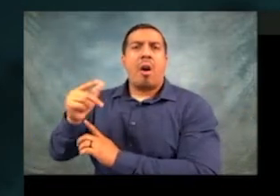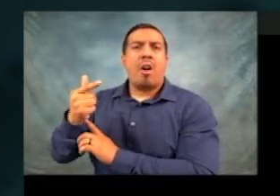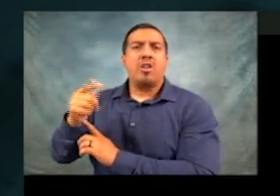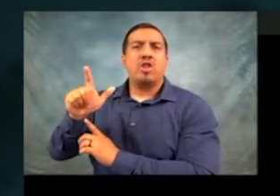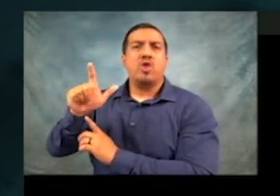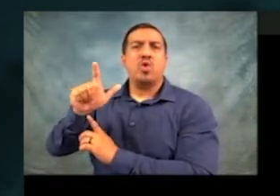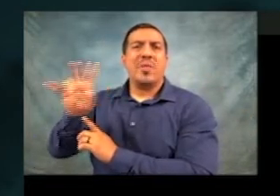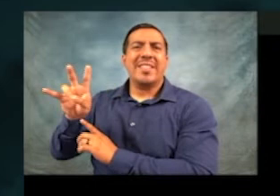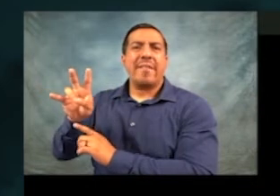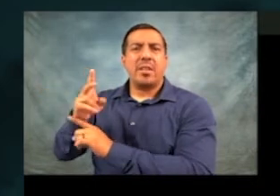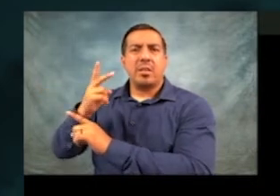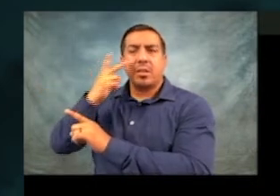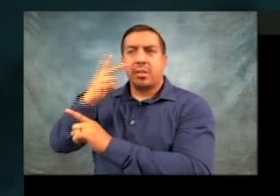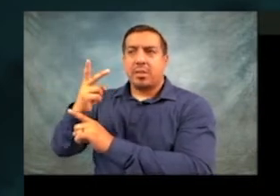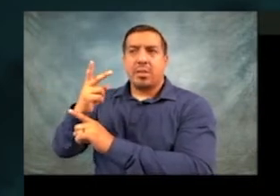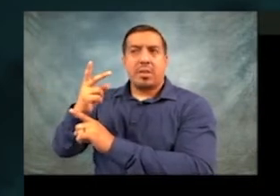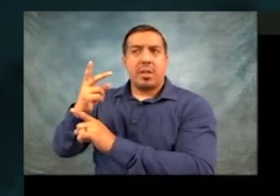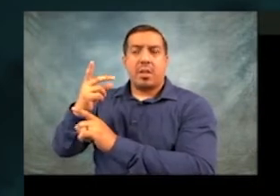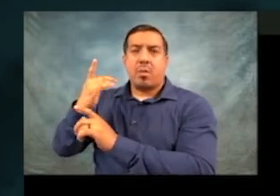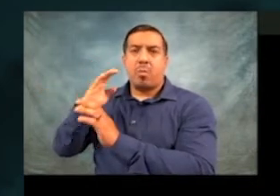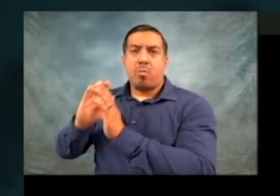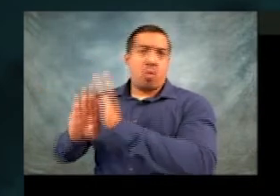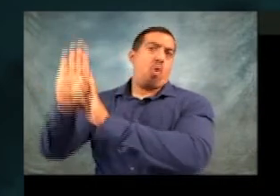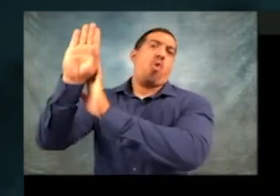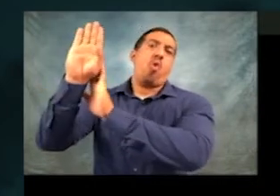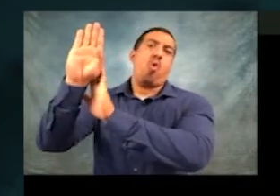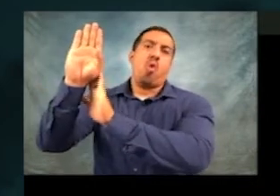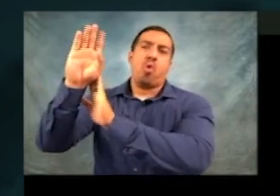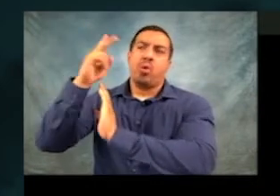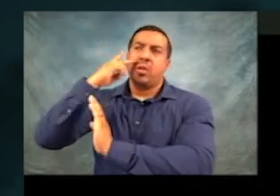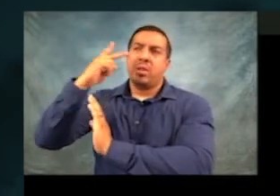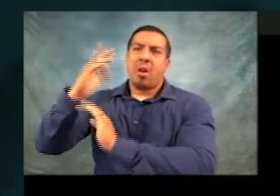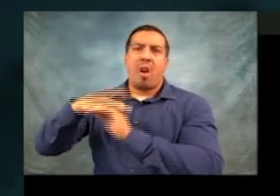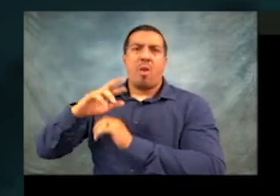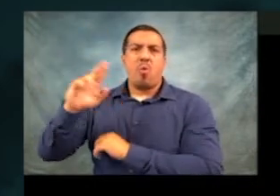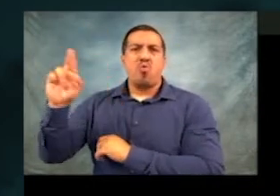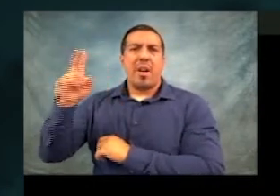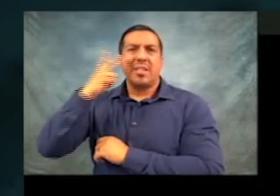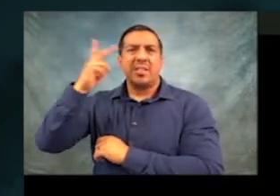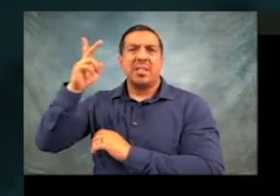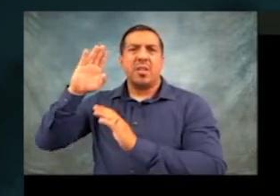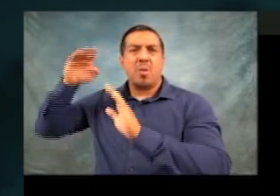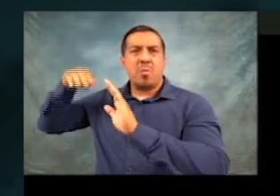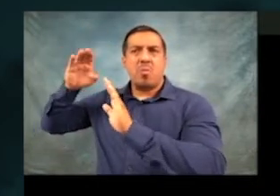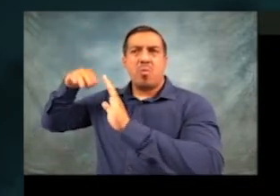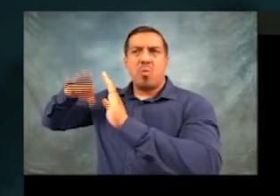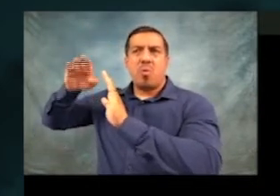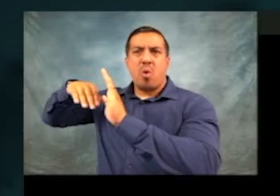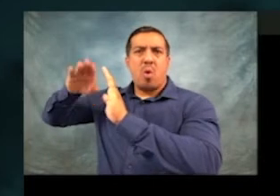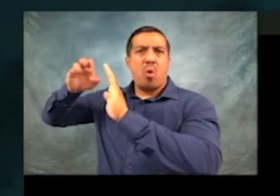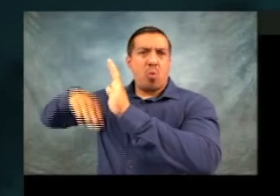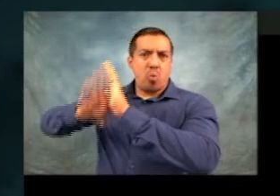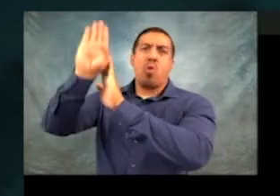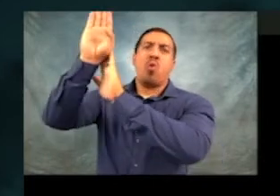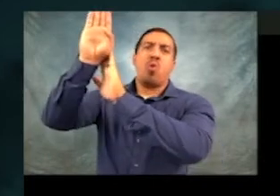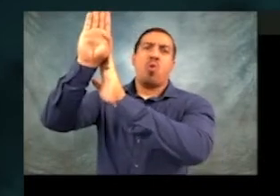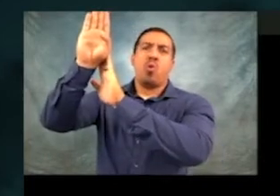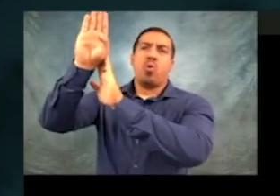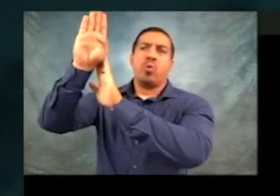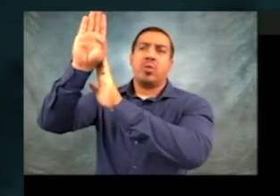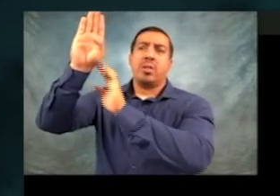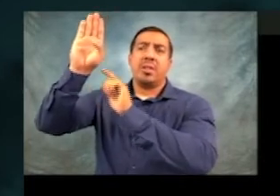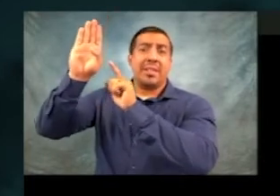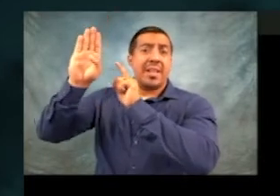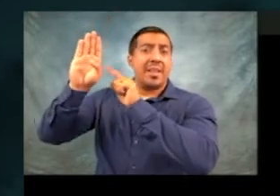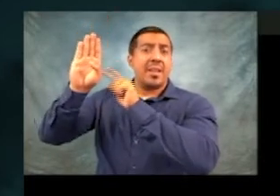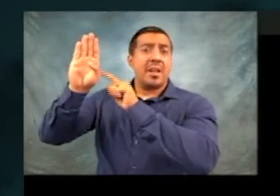see this very rapid rise on the far right-hand side of that right image. That's a rise of